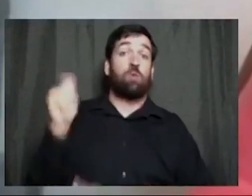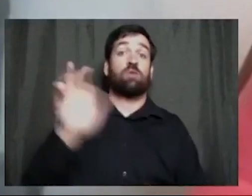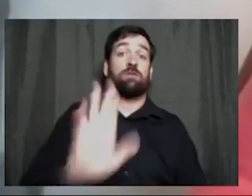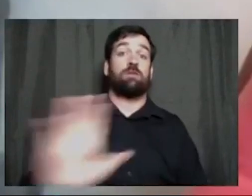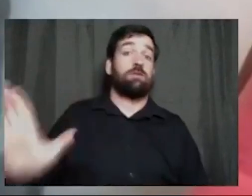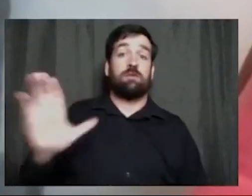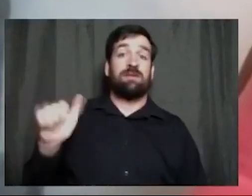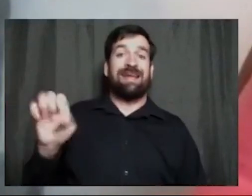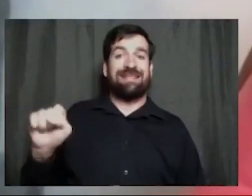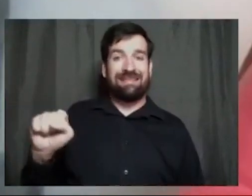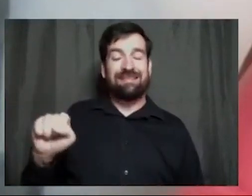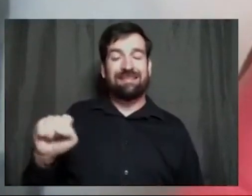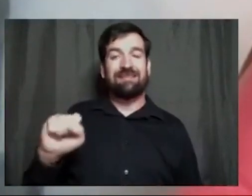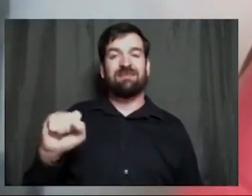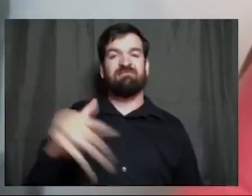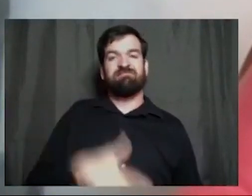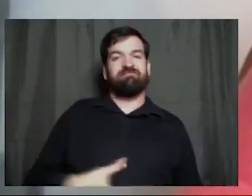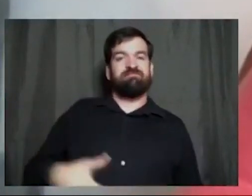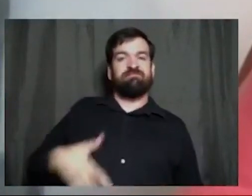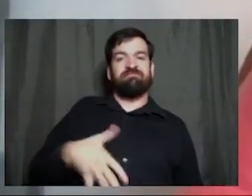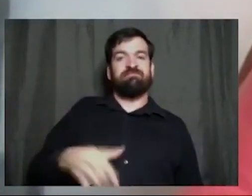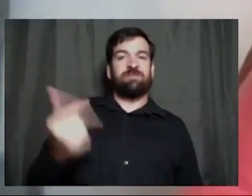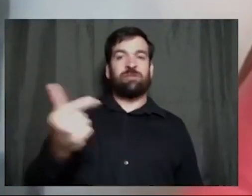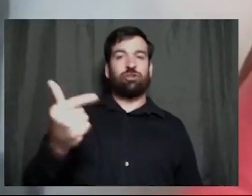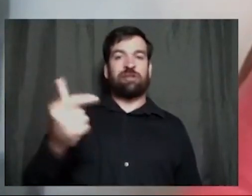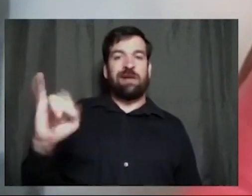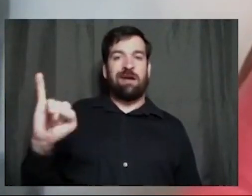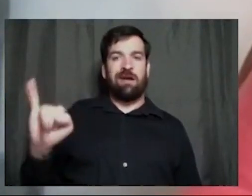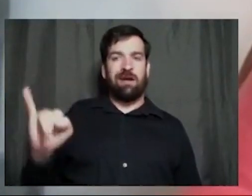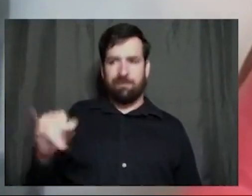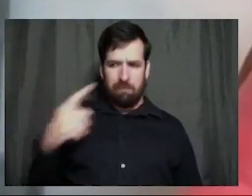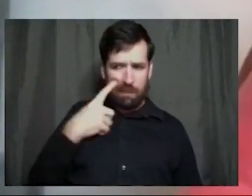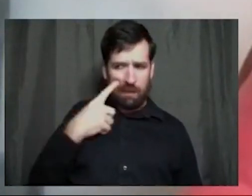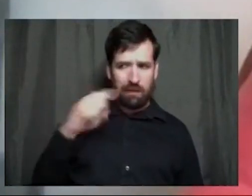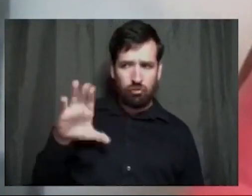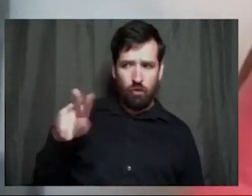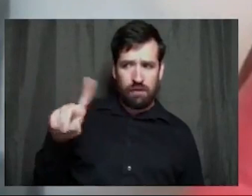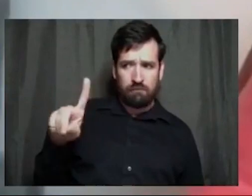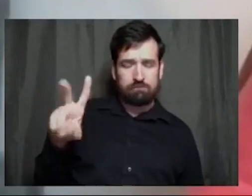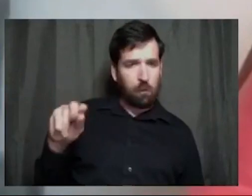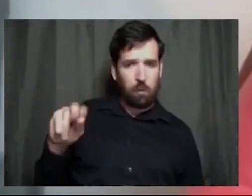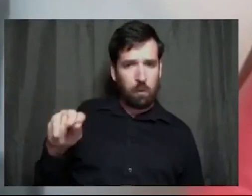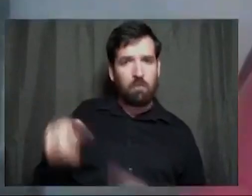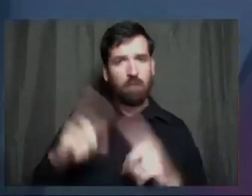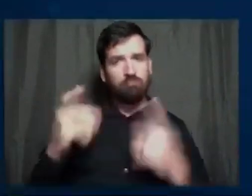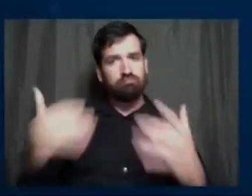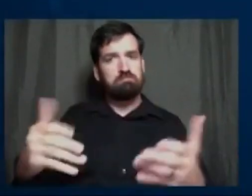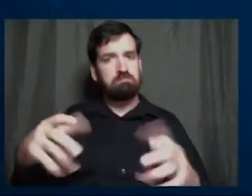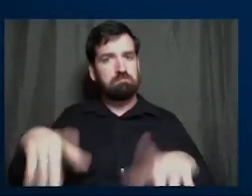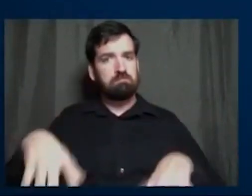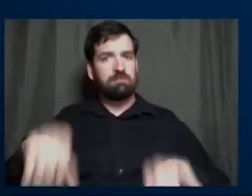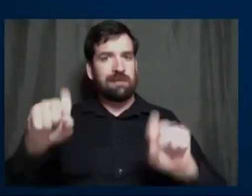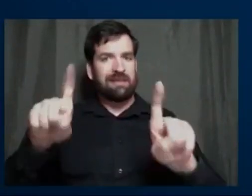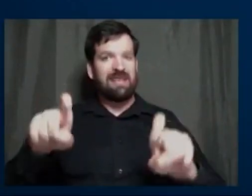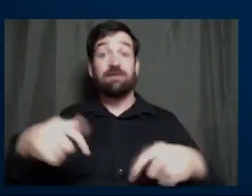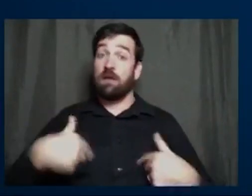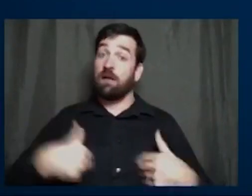were gastrointestinal. So she wasn't convinced it was COVID, but did the test anyway because we were there and I requested